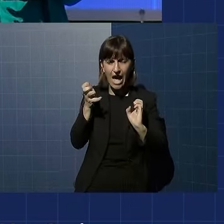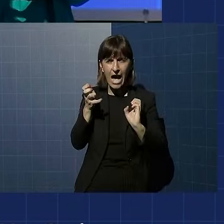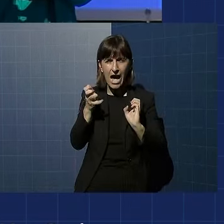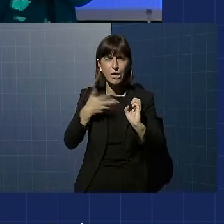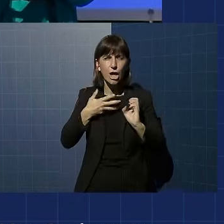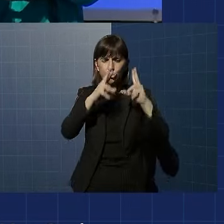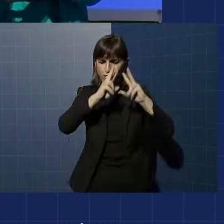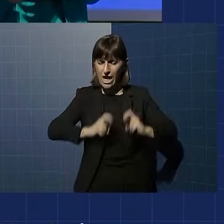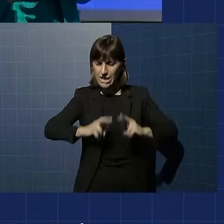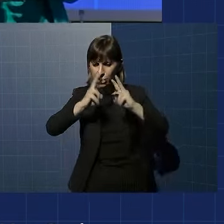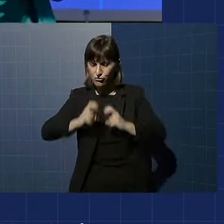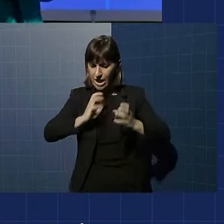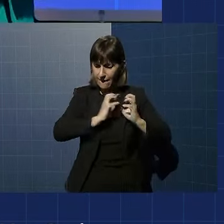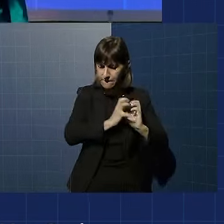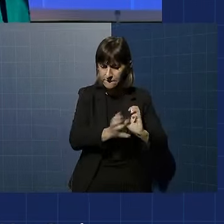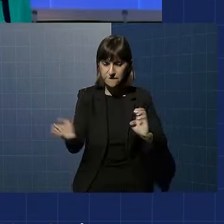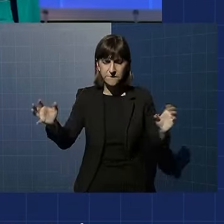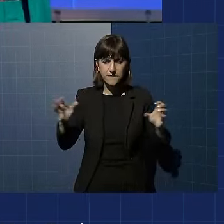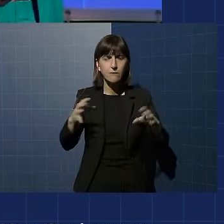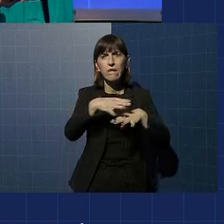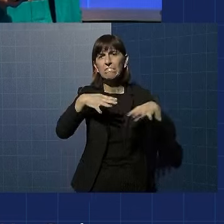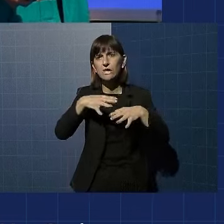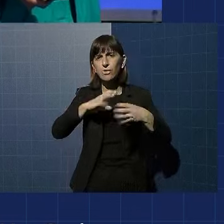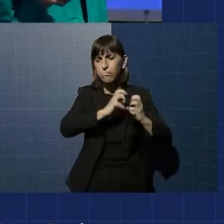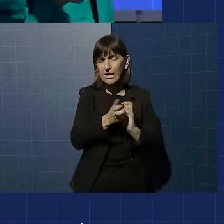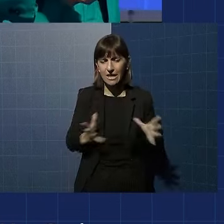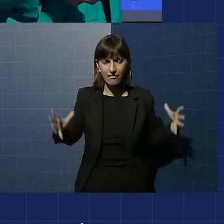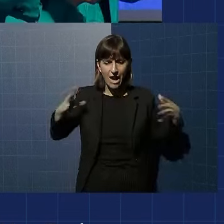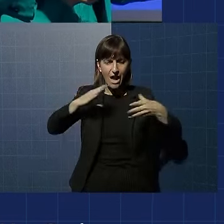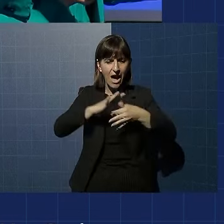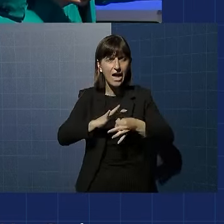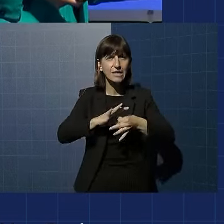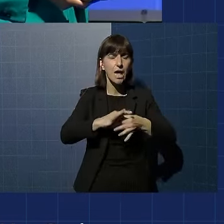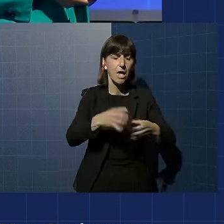human research on the International Space Station. When we look at the human health